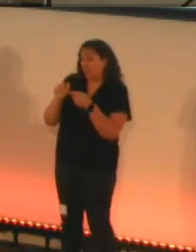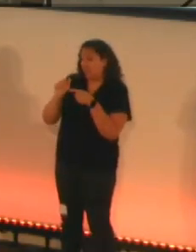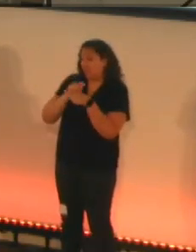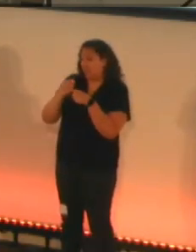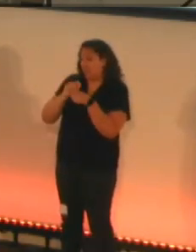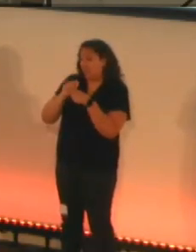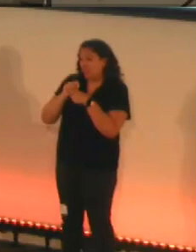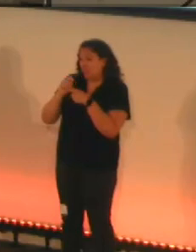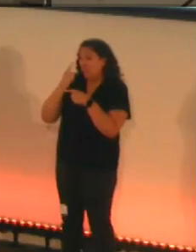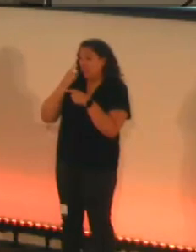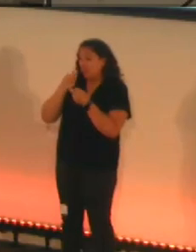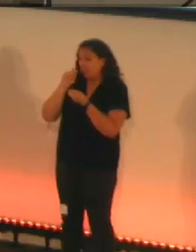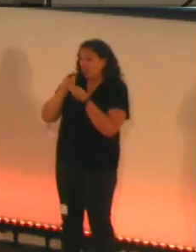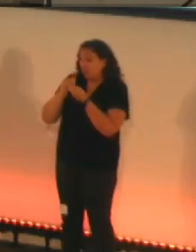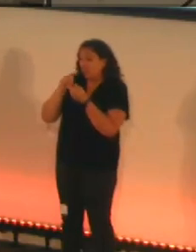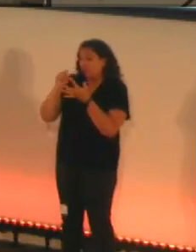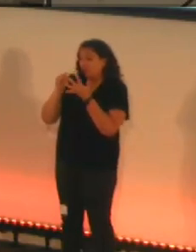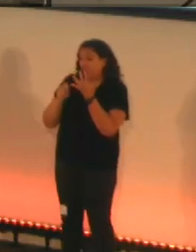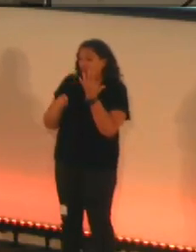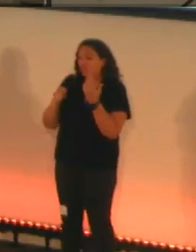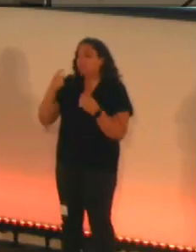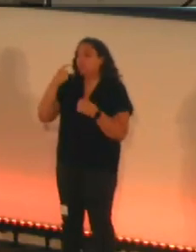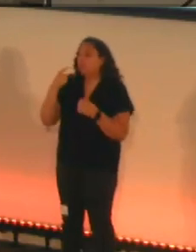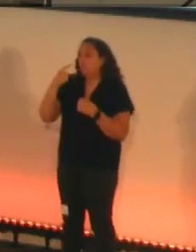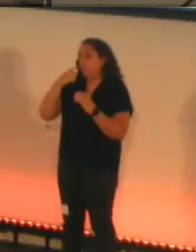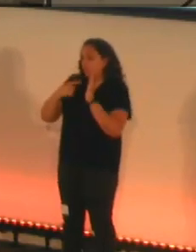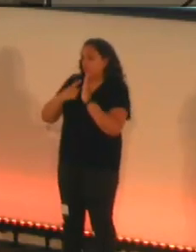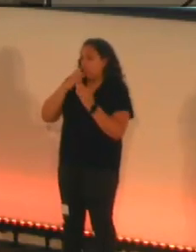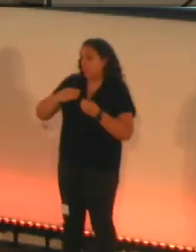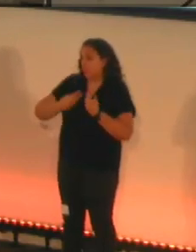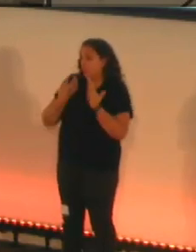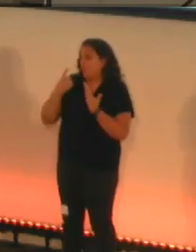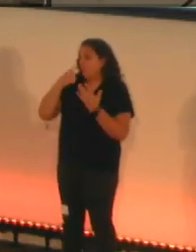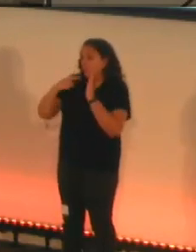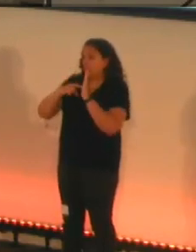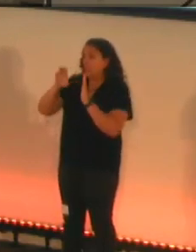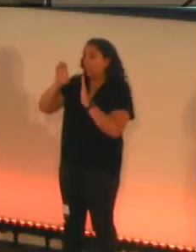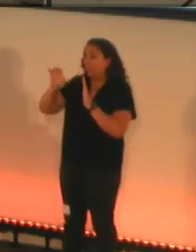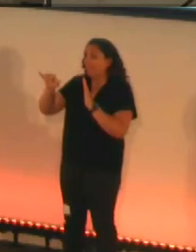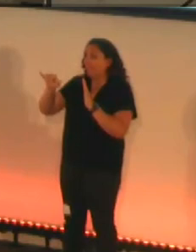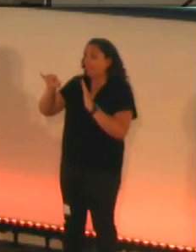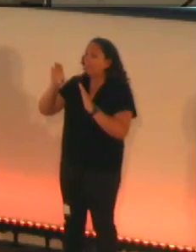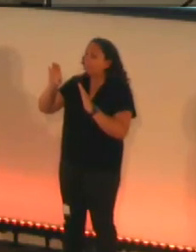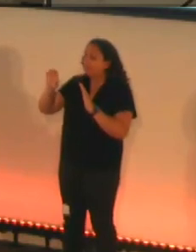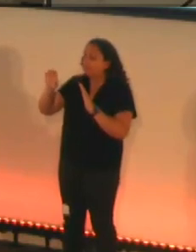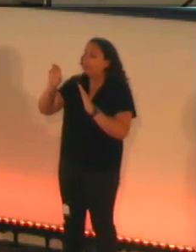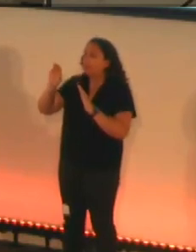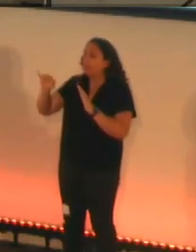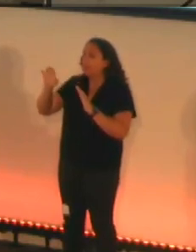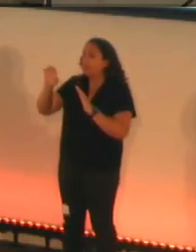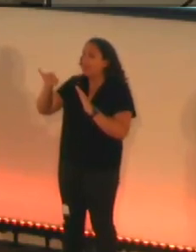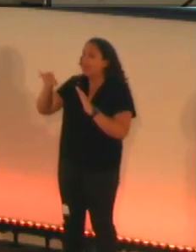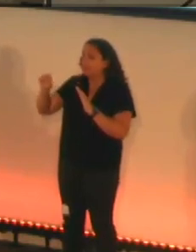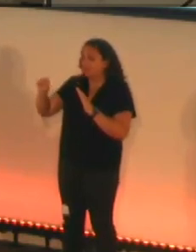unique qualities of VR. For example, we can take inspiration from platforms like Be My Eyes or Aira that already have training materials for sighted